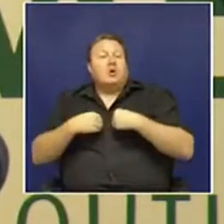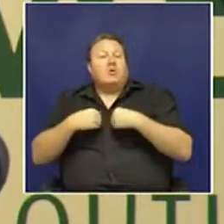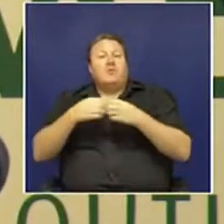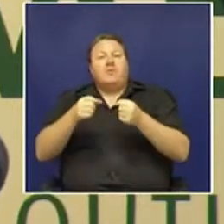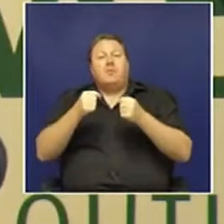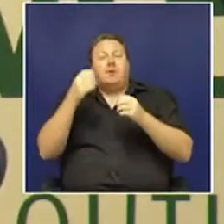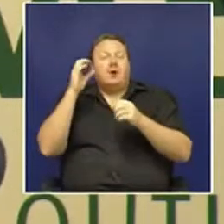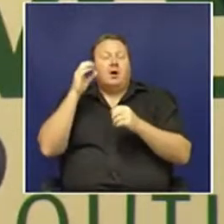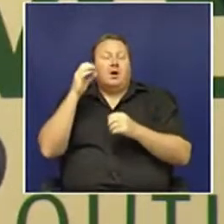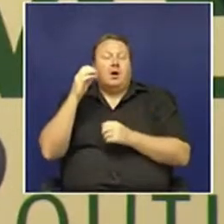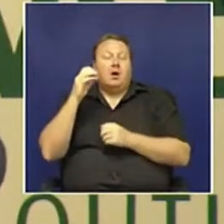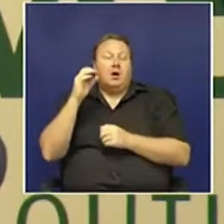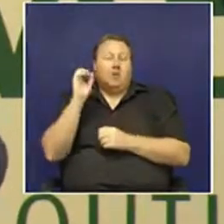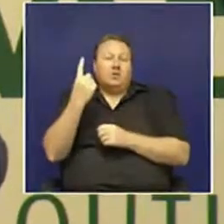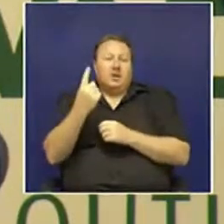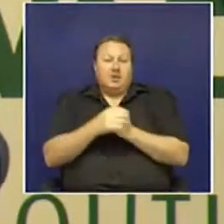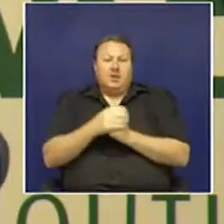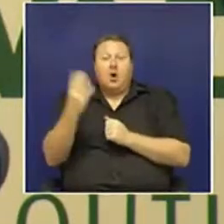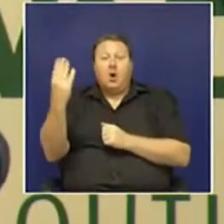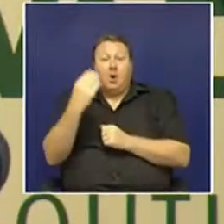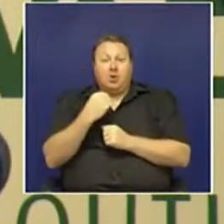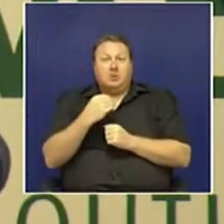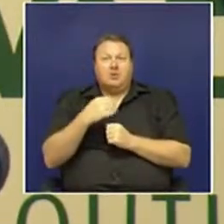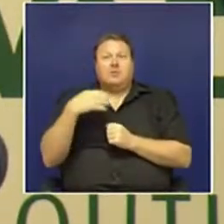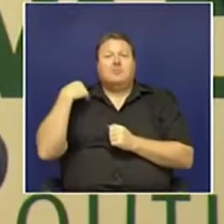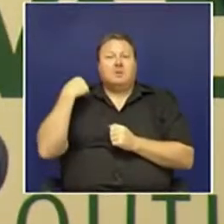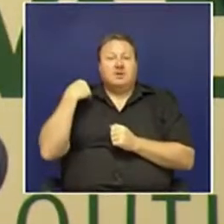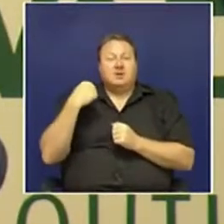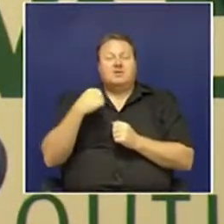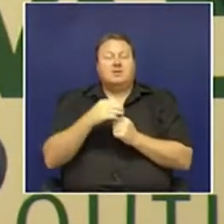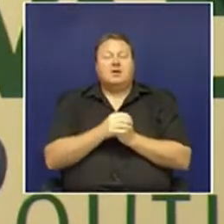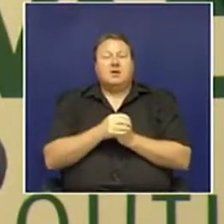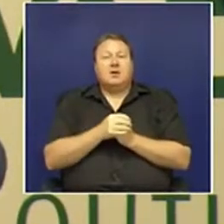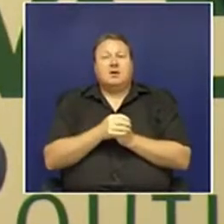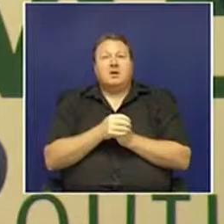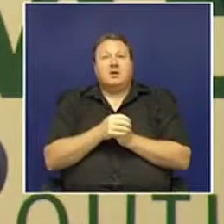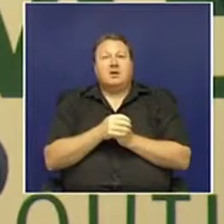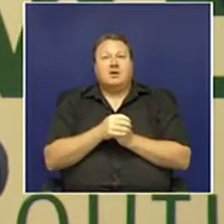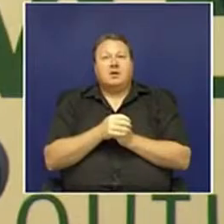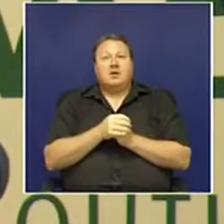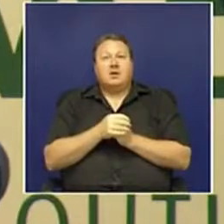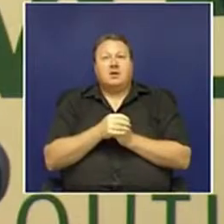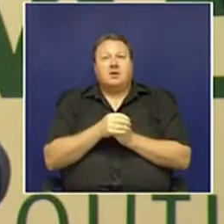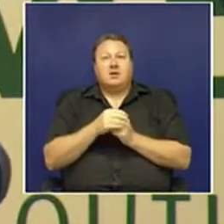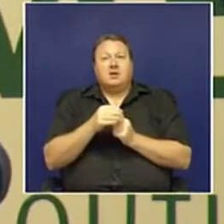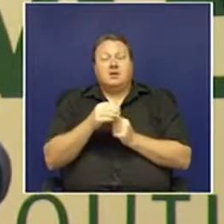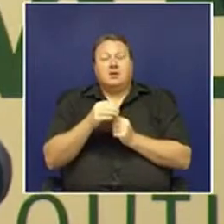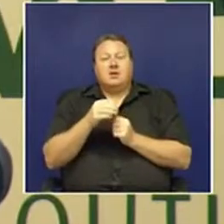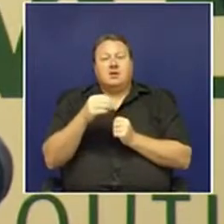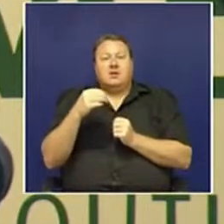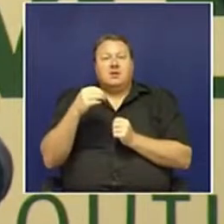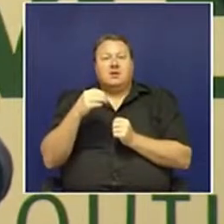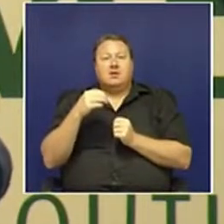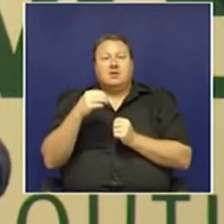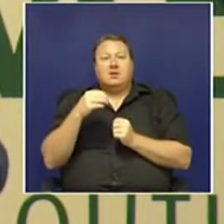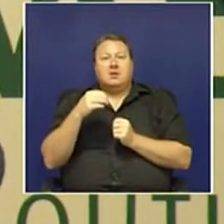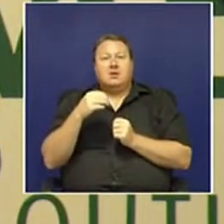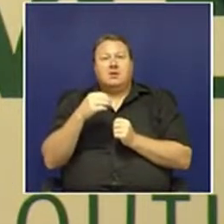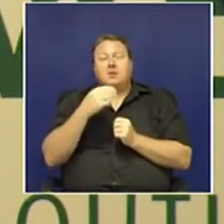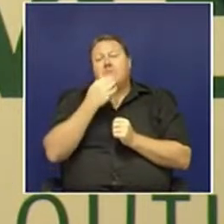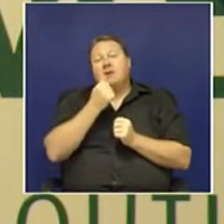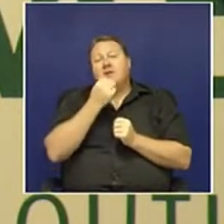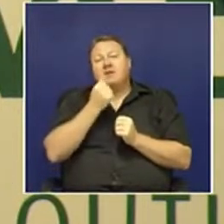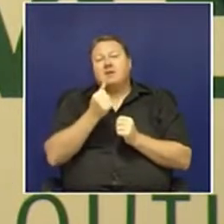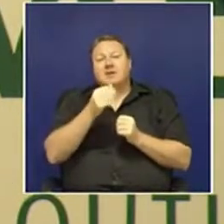Minister Godongwana, please increase the VAT registration threshold for small business to 2 million.